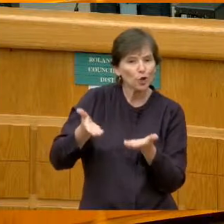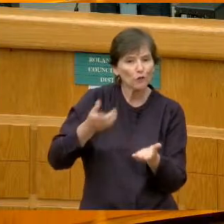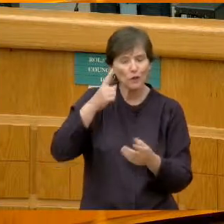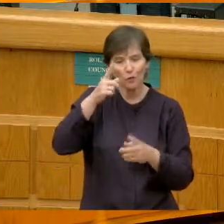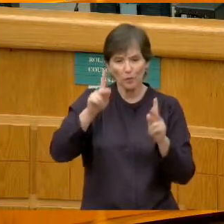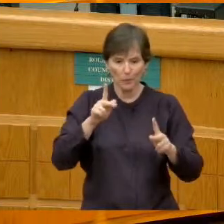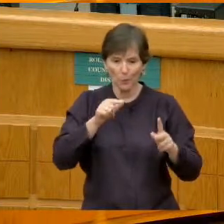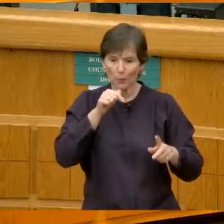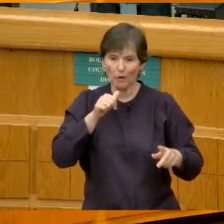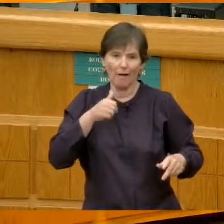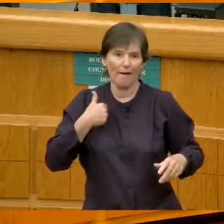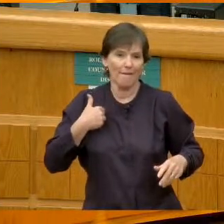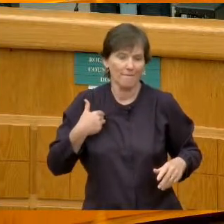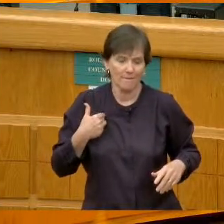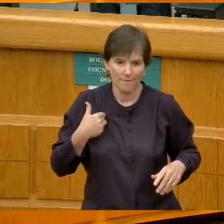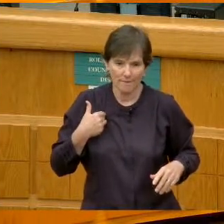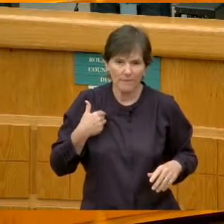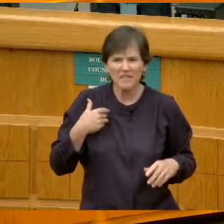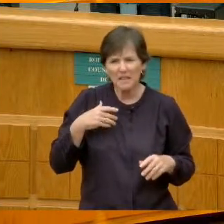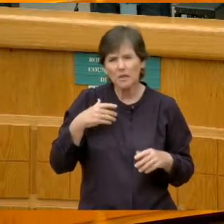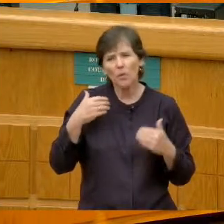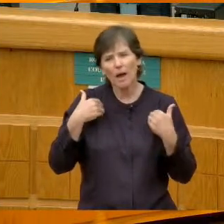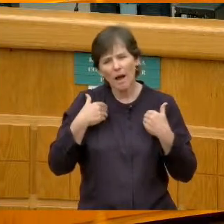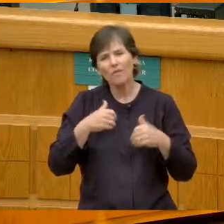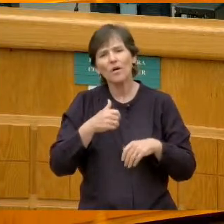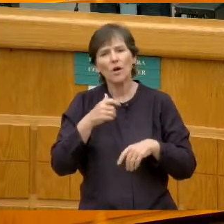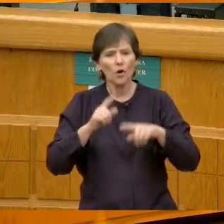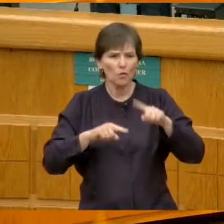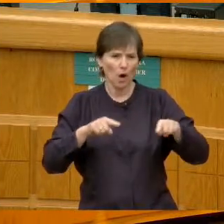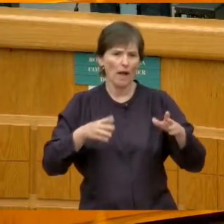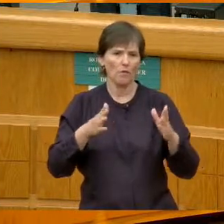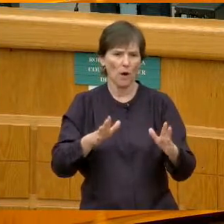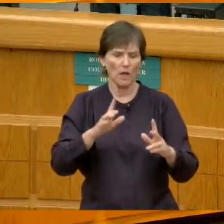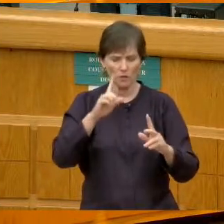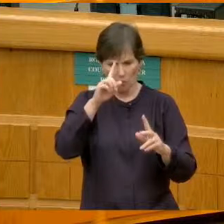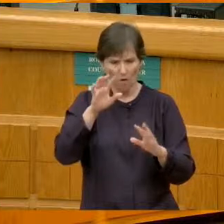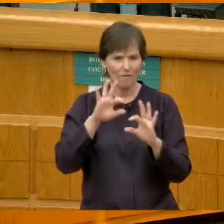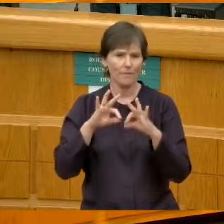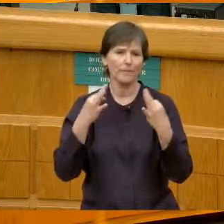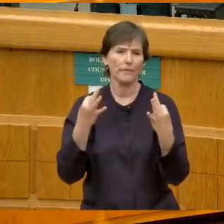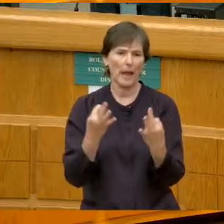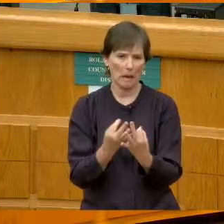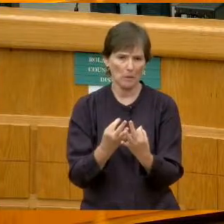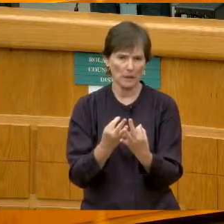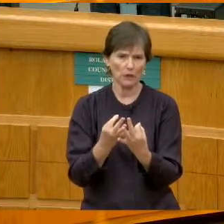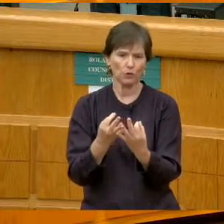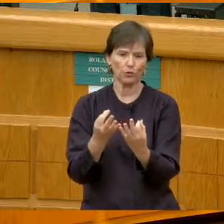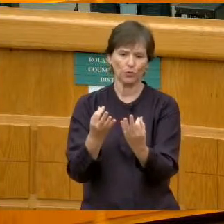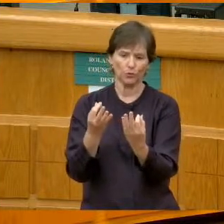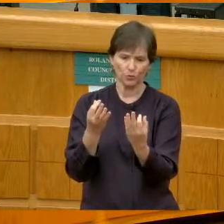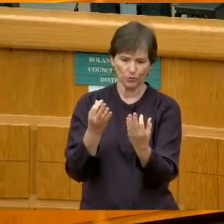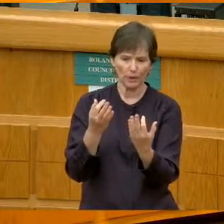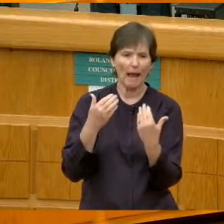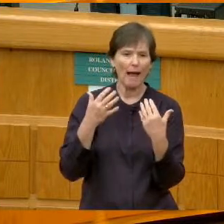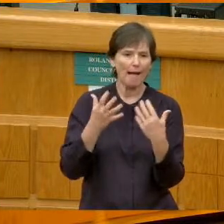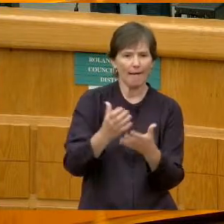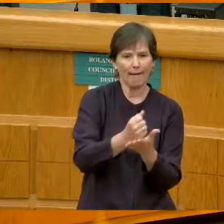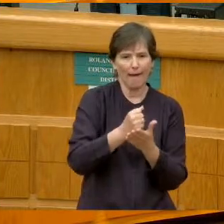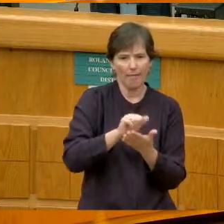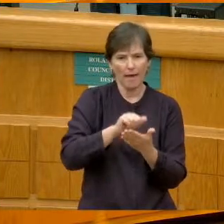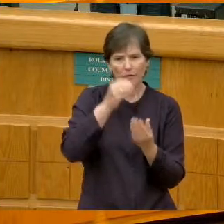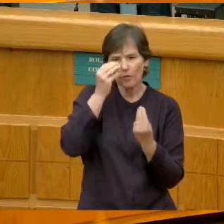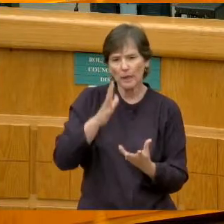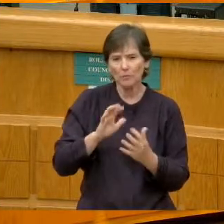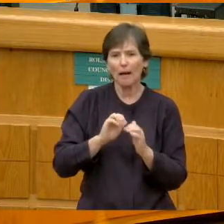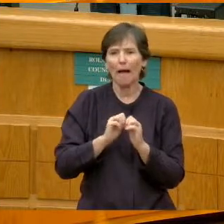means, there'll be other ways of getting information to the families. So what this does is it does what we've been saying all